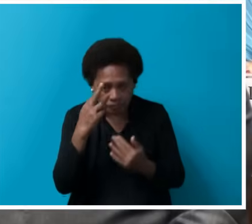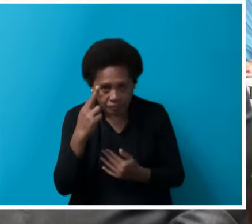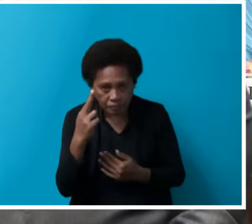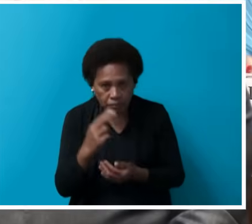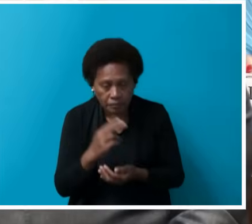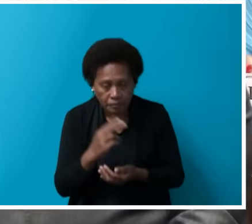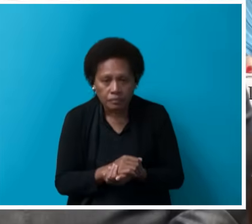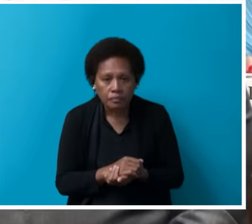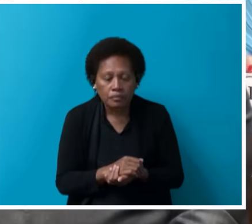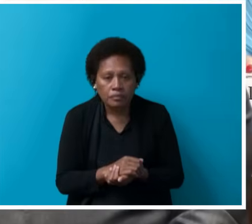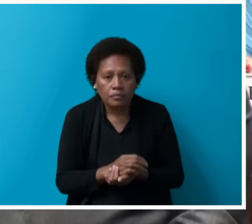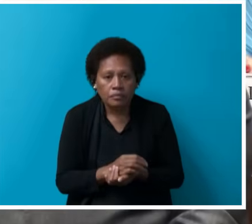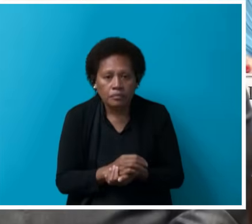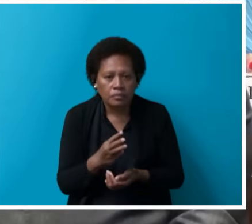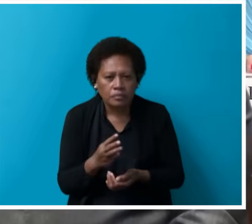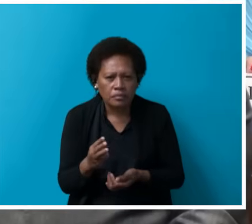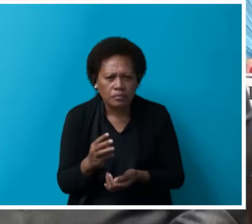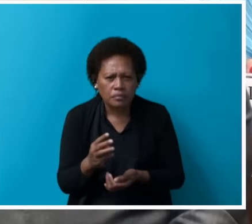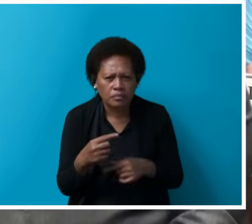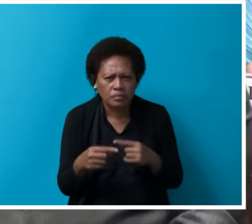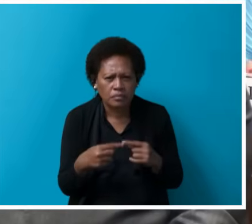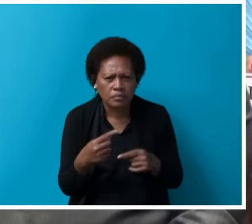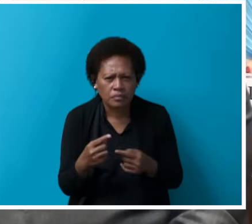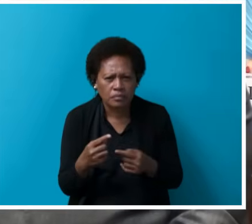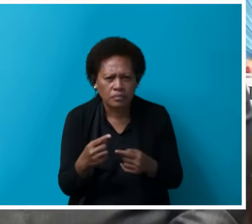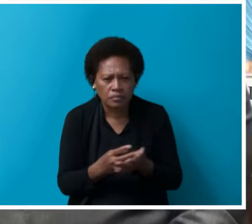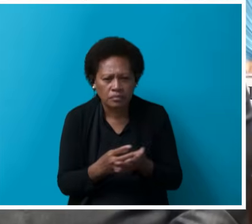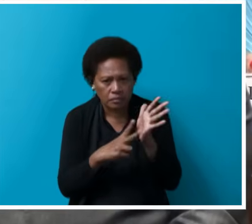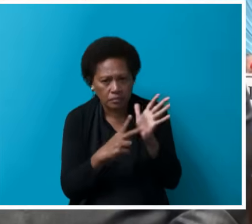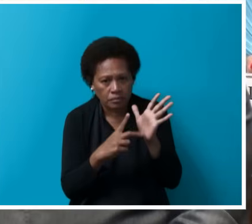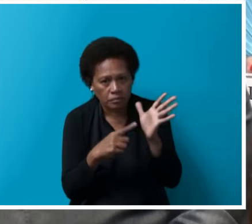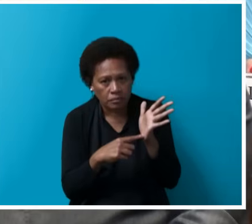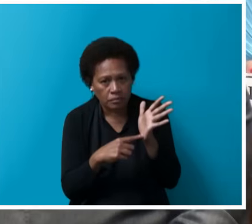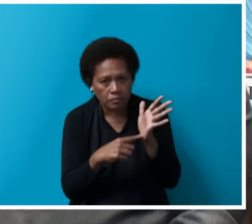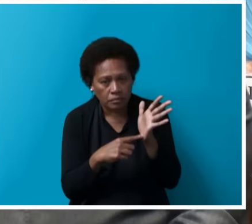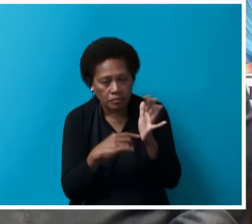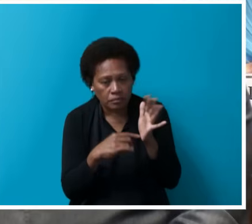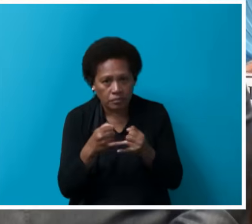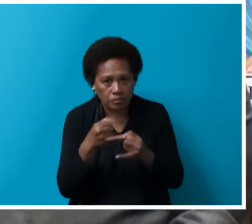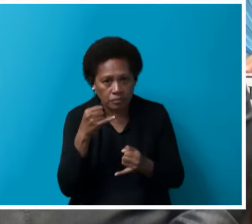was about VAT increase in